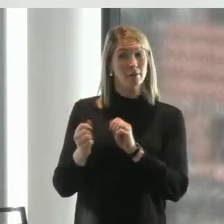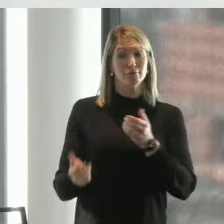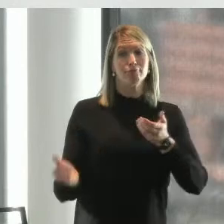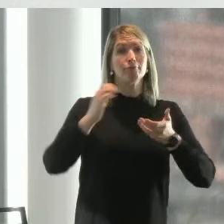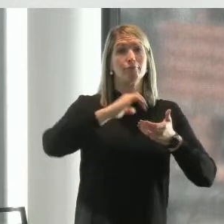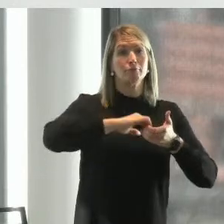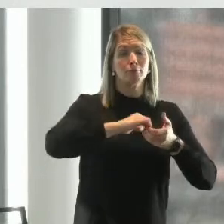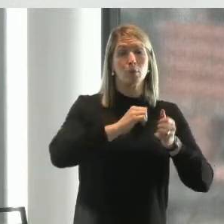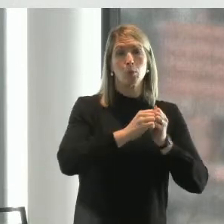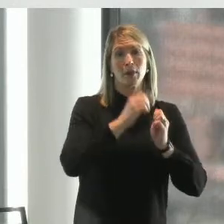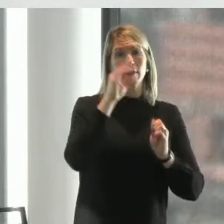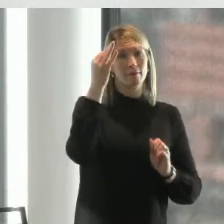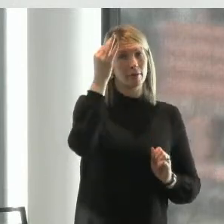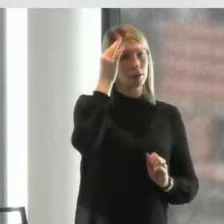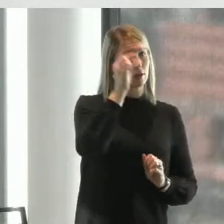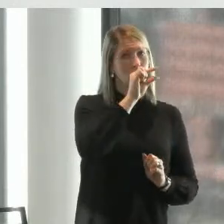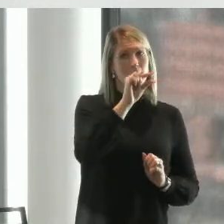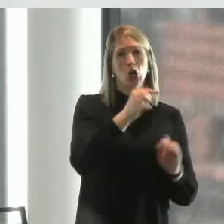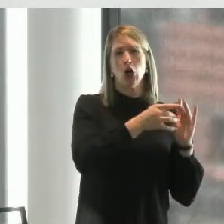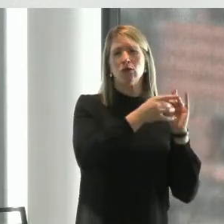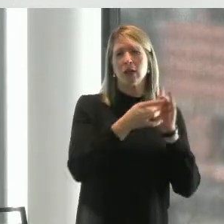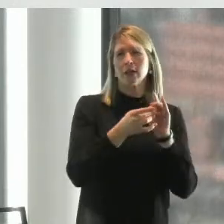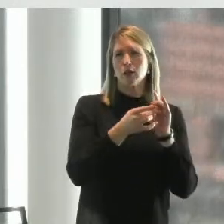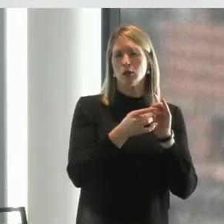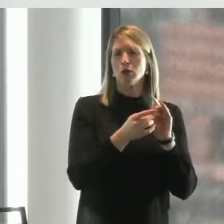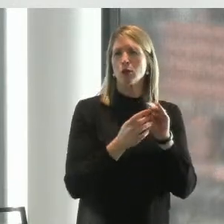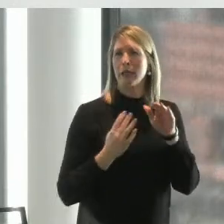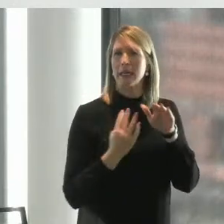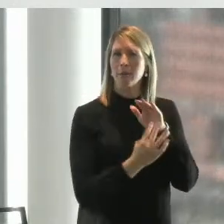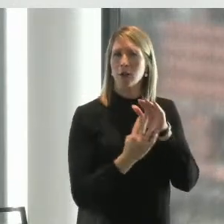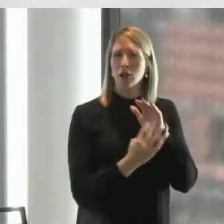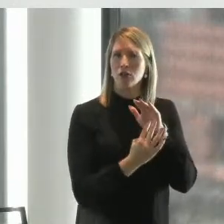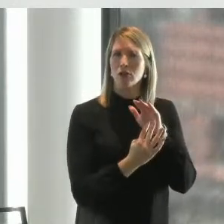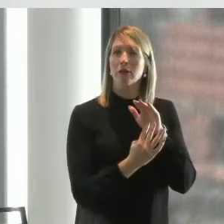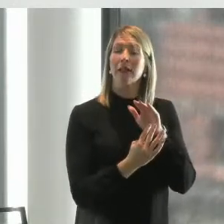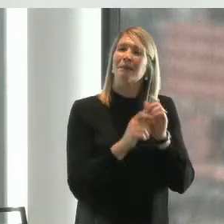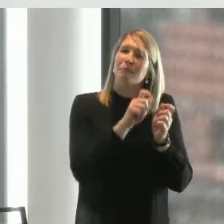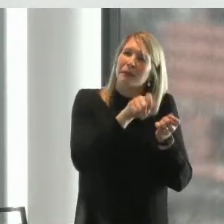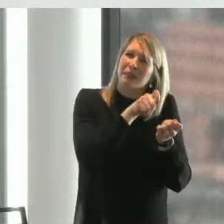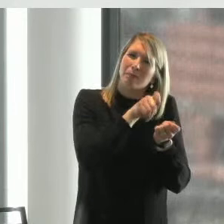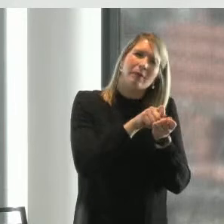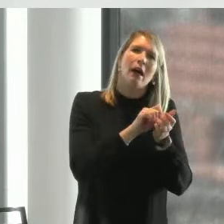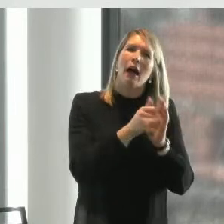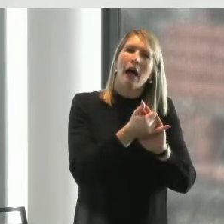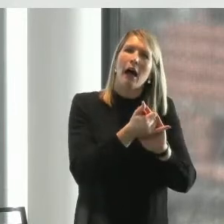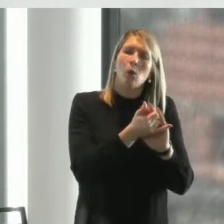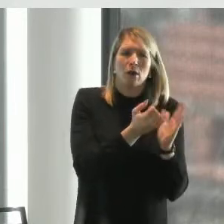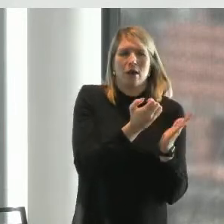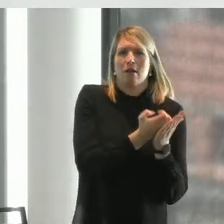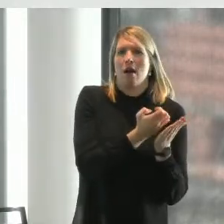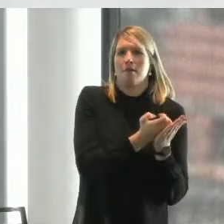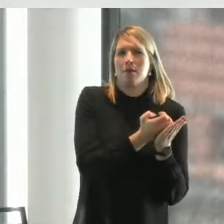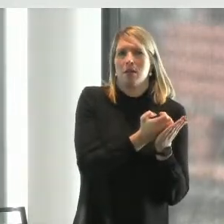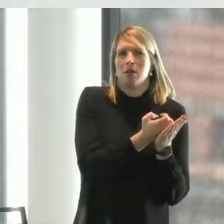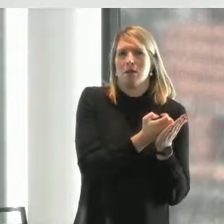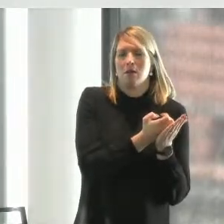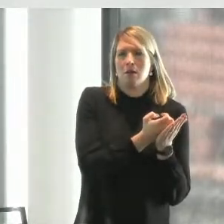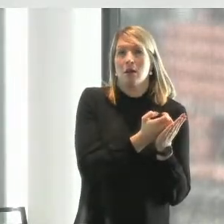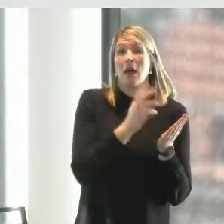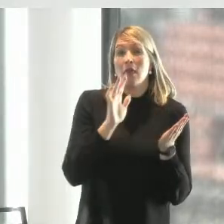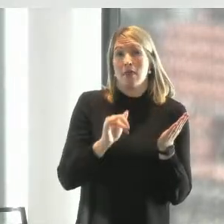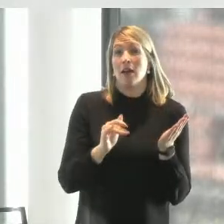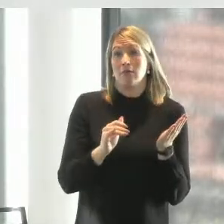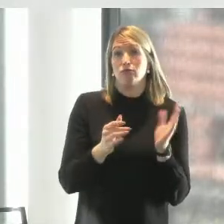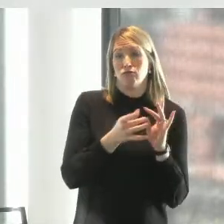immigration. More on the economic side. This is the nature and the course that the partnership between the federal and